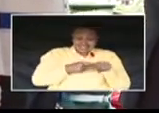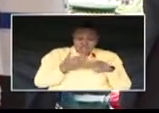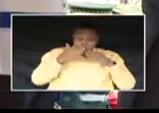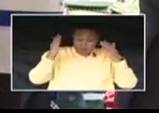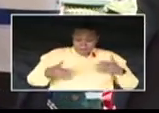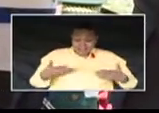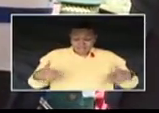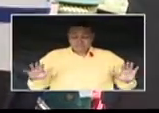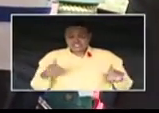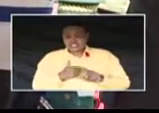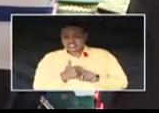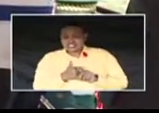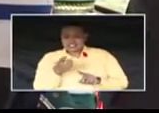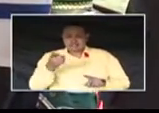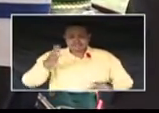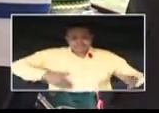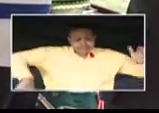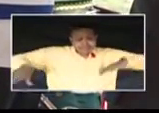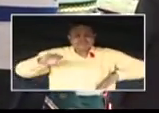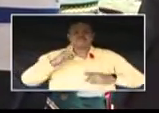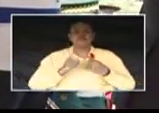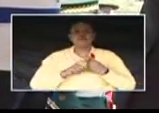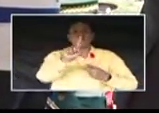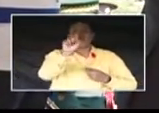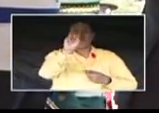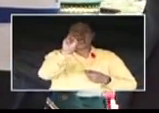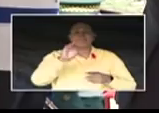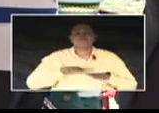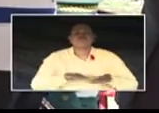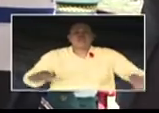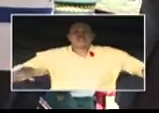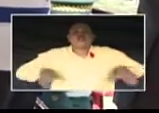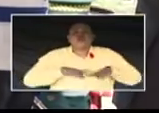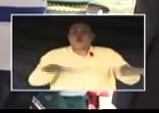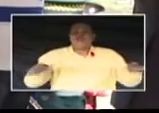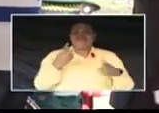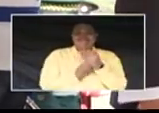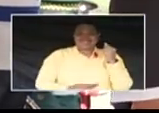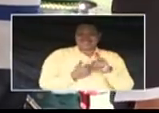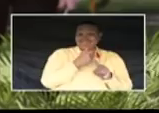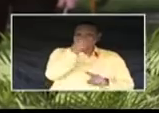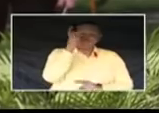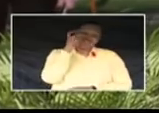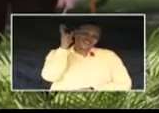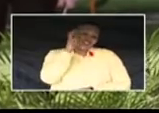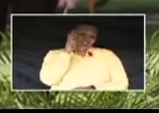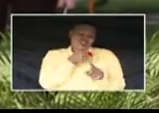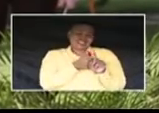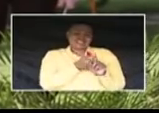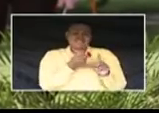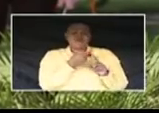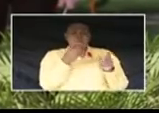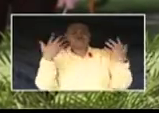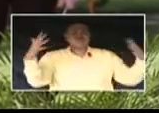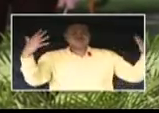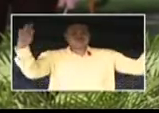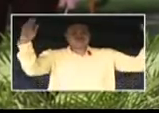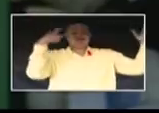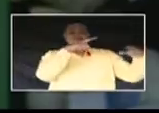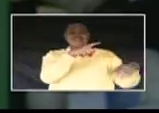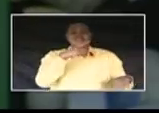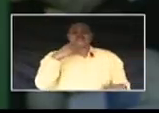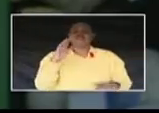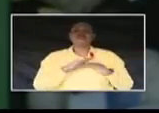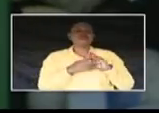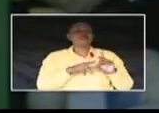the 50-meter freestyle and the 100-meter breaststroke. And as you heard from the applause, she is Mr. the